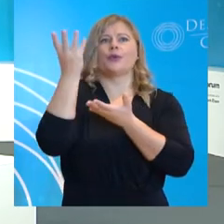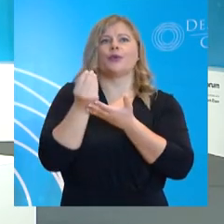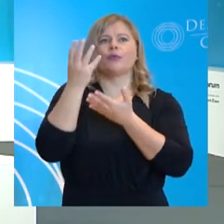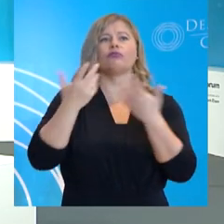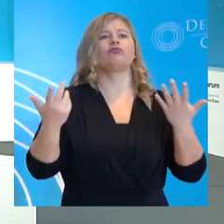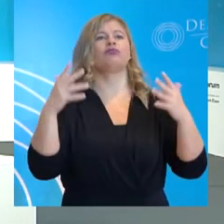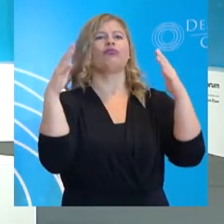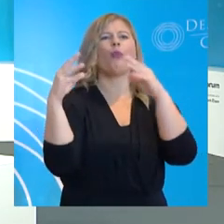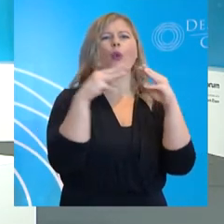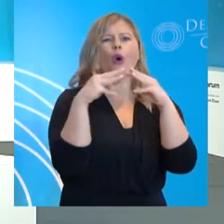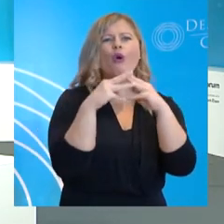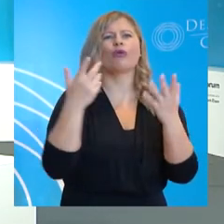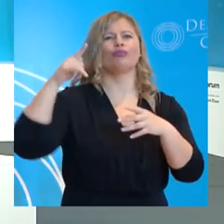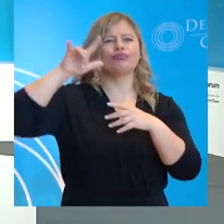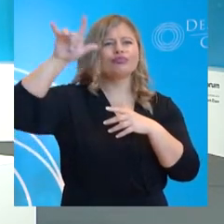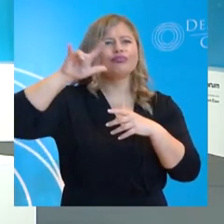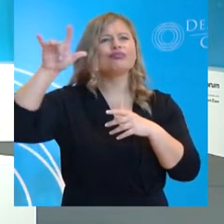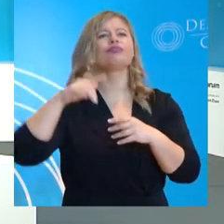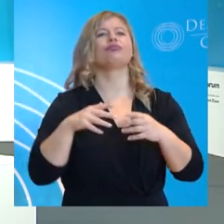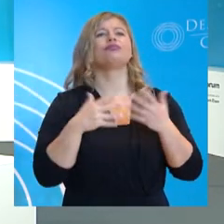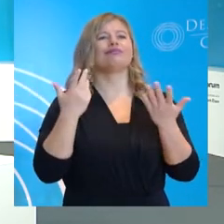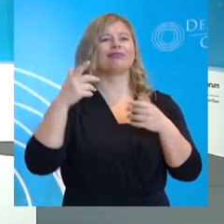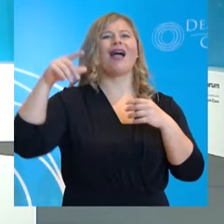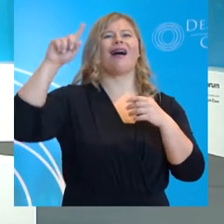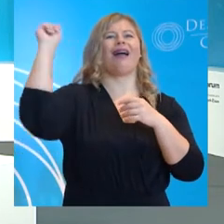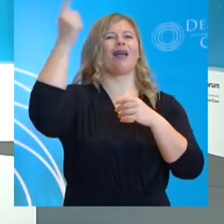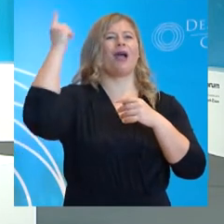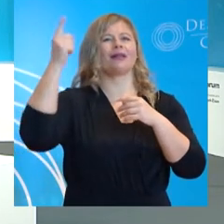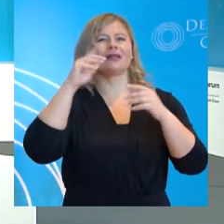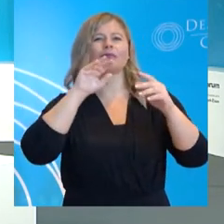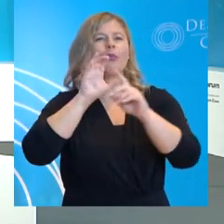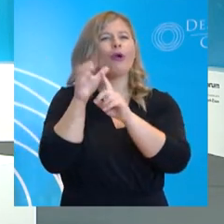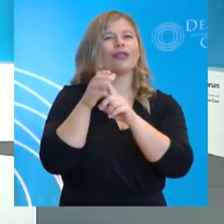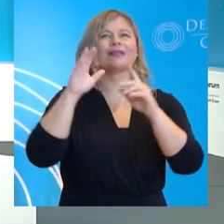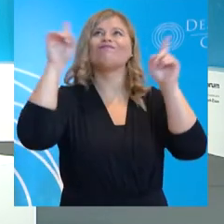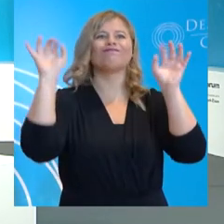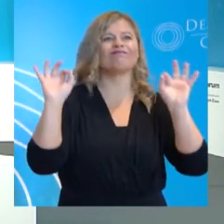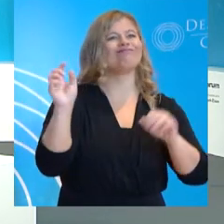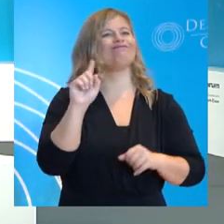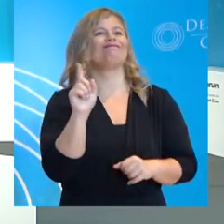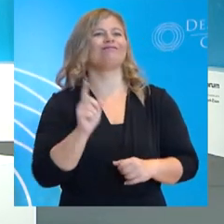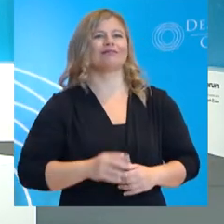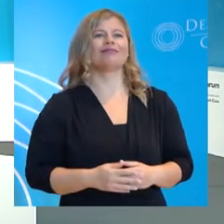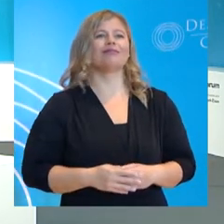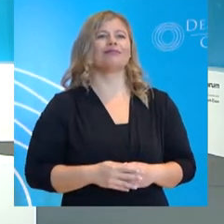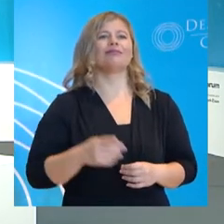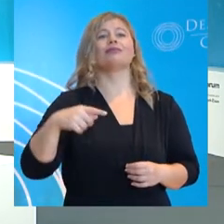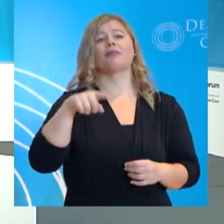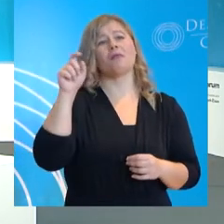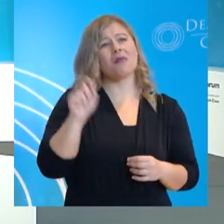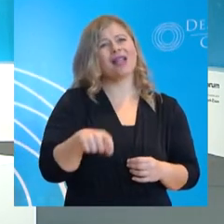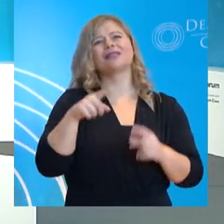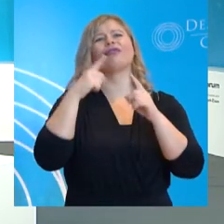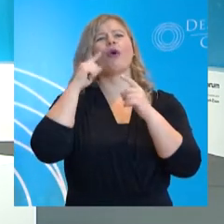that direction. I think the stronger the European pillar of NATO is, the stronger NATO is as an alliance. You had this discussion with our